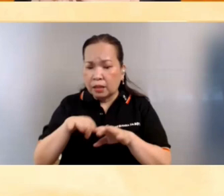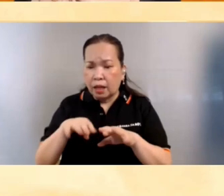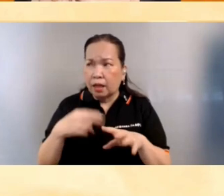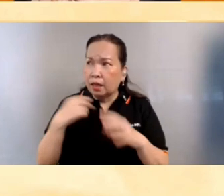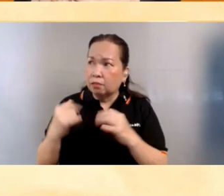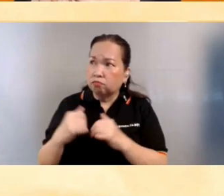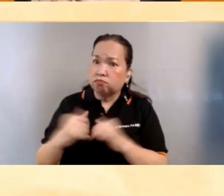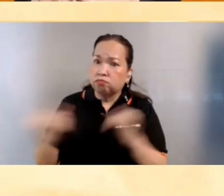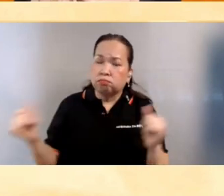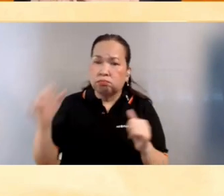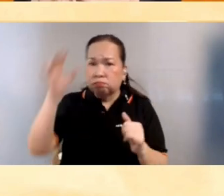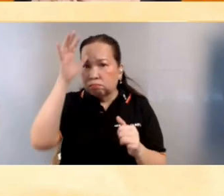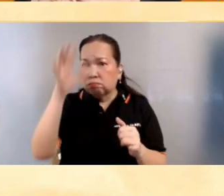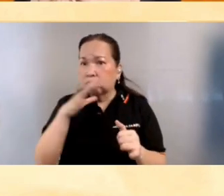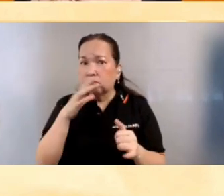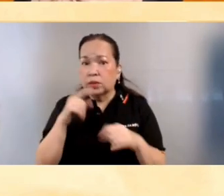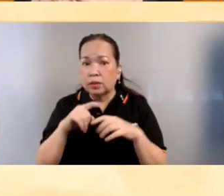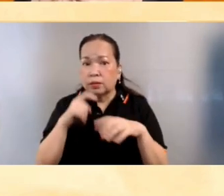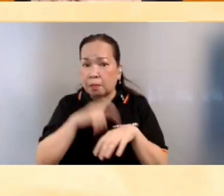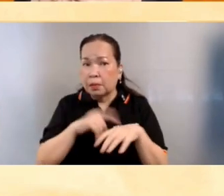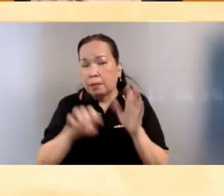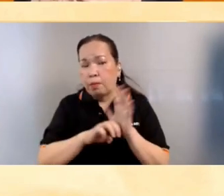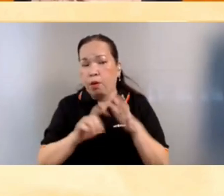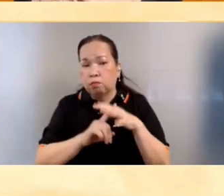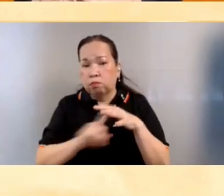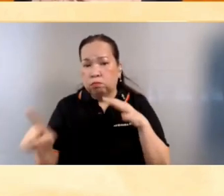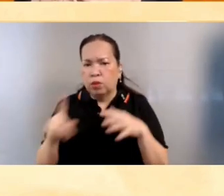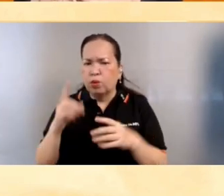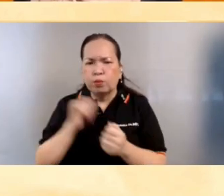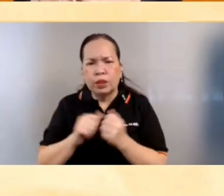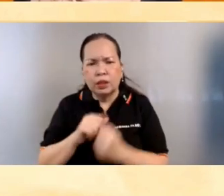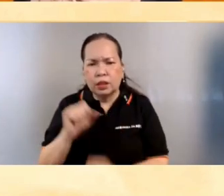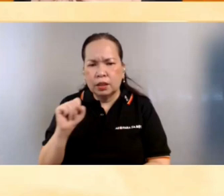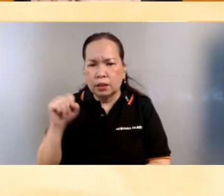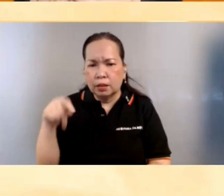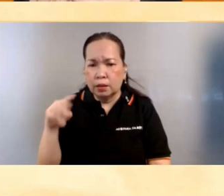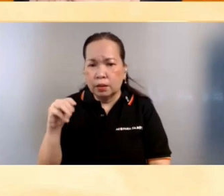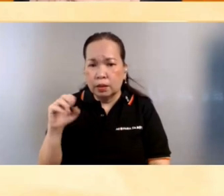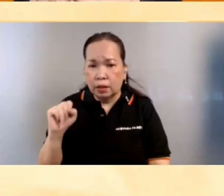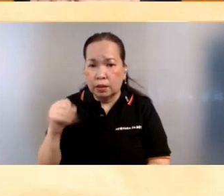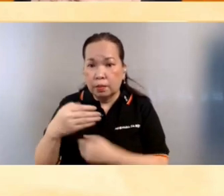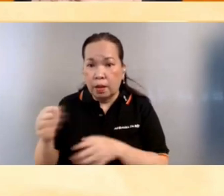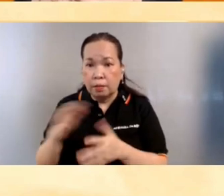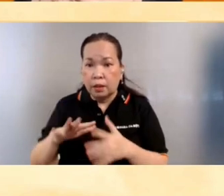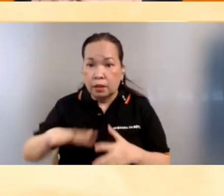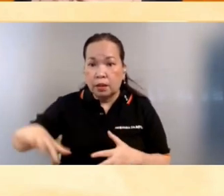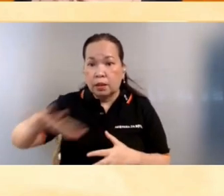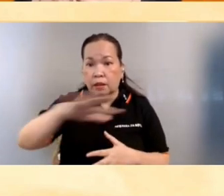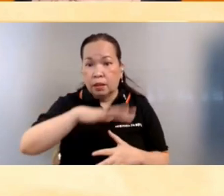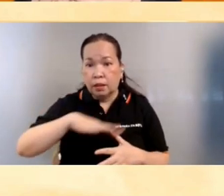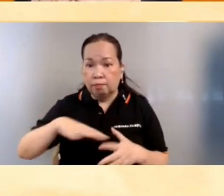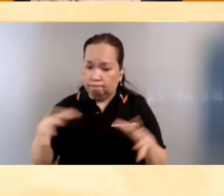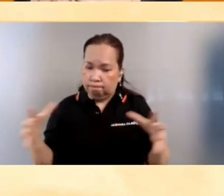times of evacuation. Just for information, the SPMS box is a military term or a